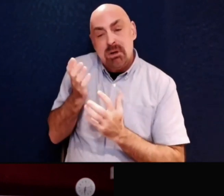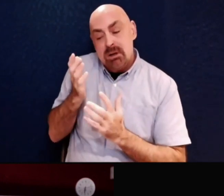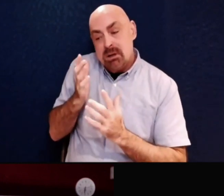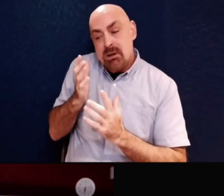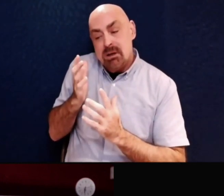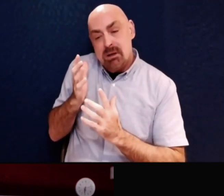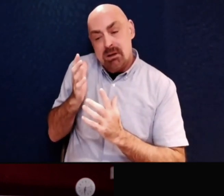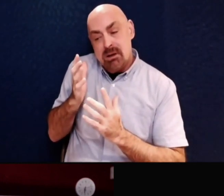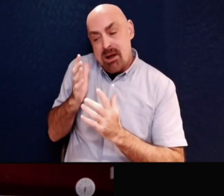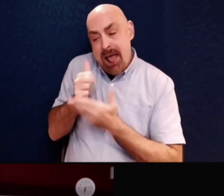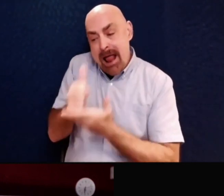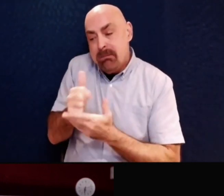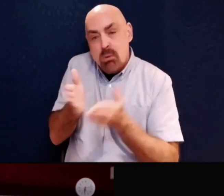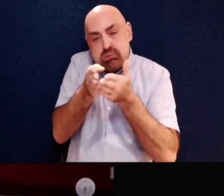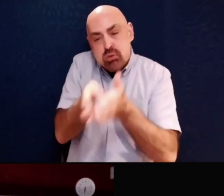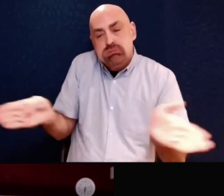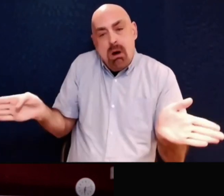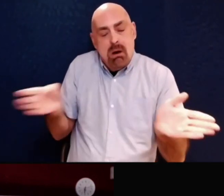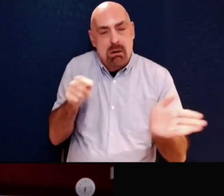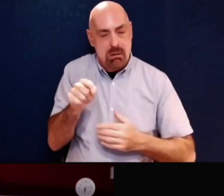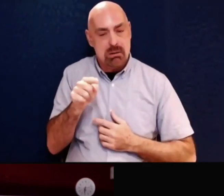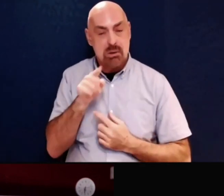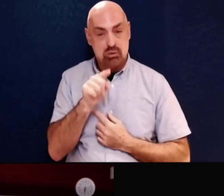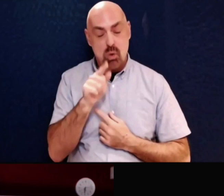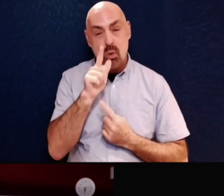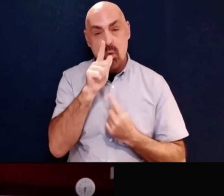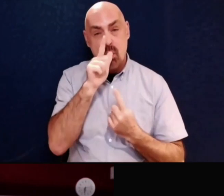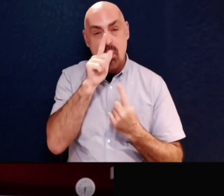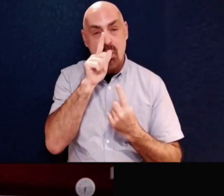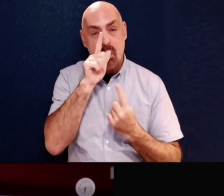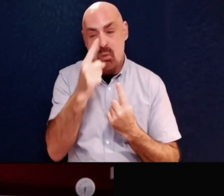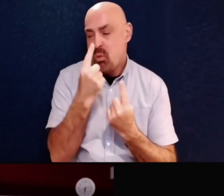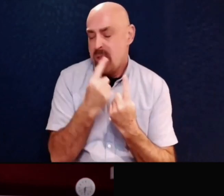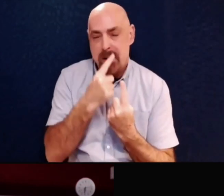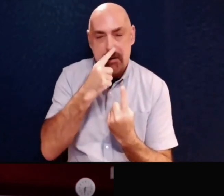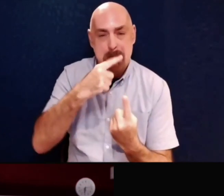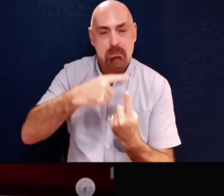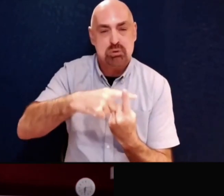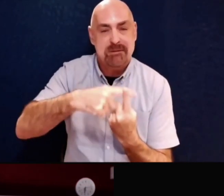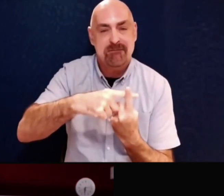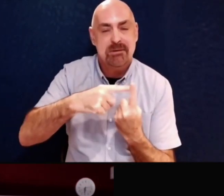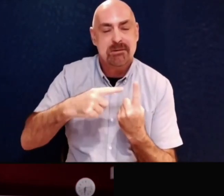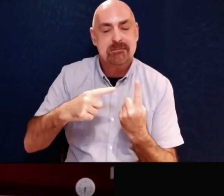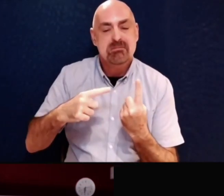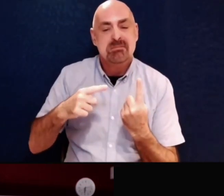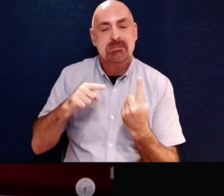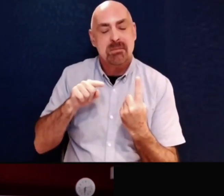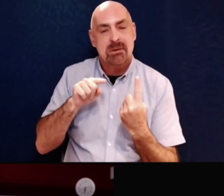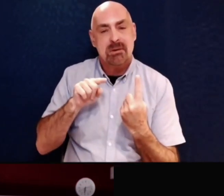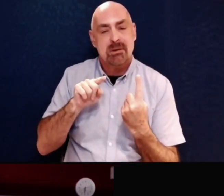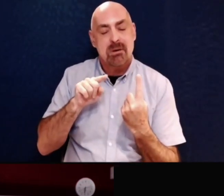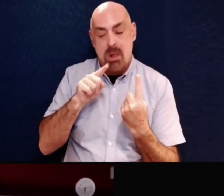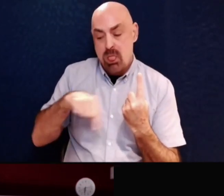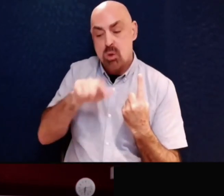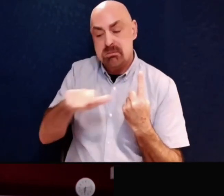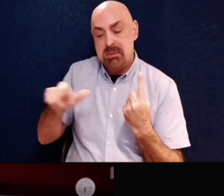spectrum of difficulties. So the thing that I think is potentially really, really encouraging, linking in with what I was saying, is that those people with